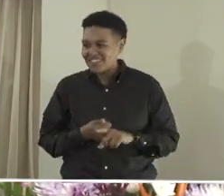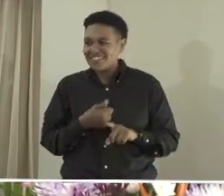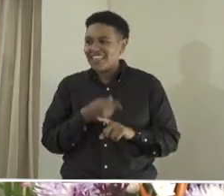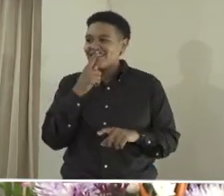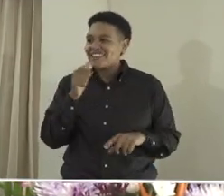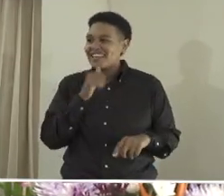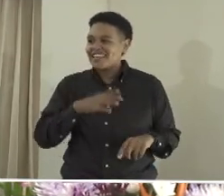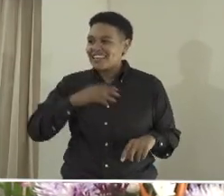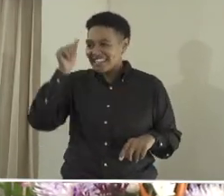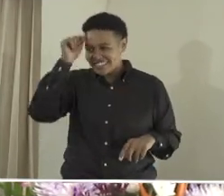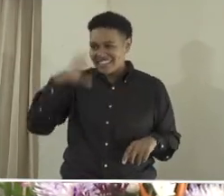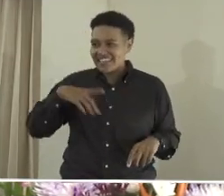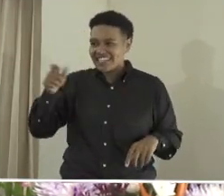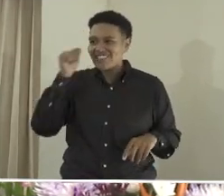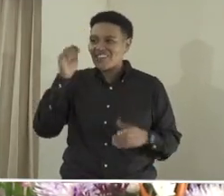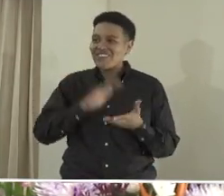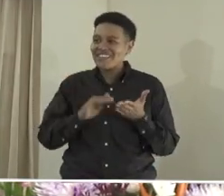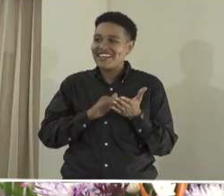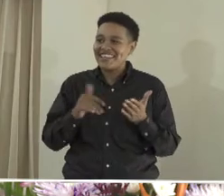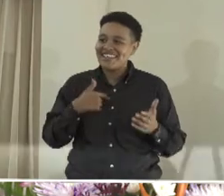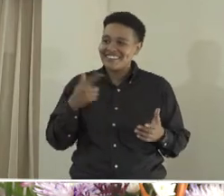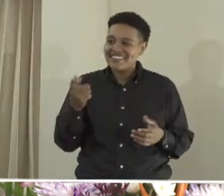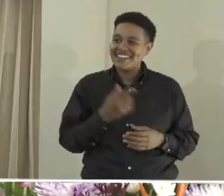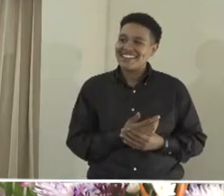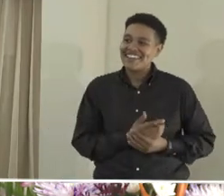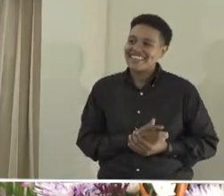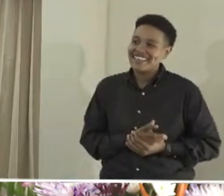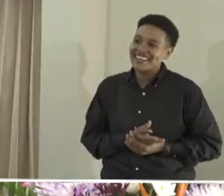gentlemen, you'd never forgive me.